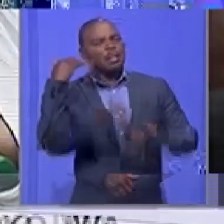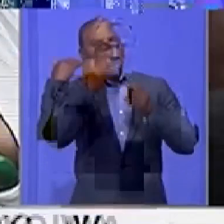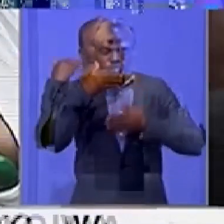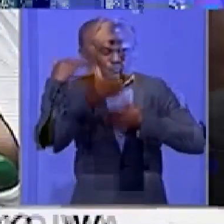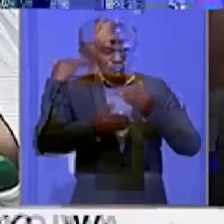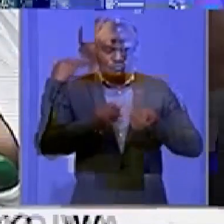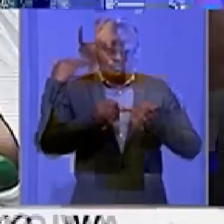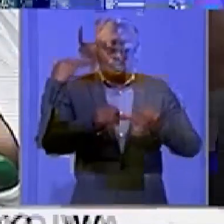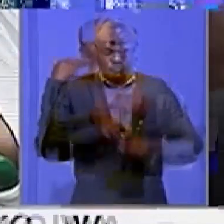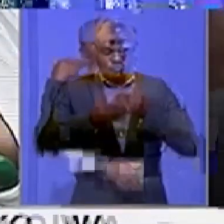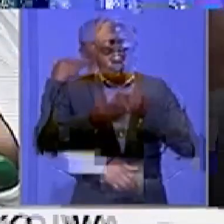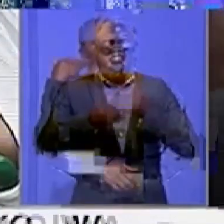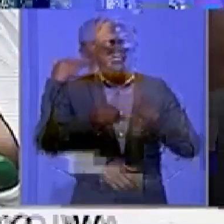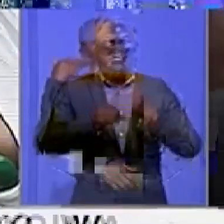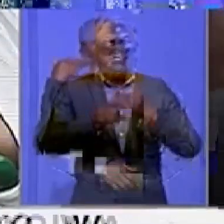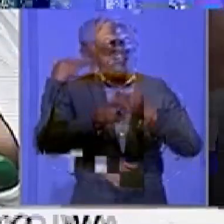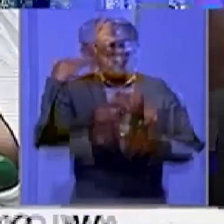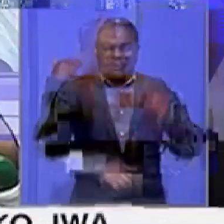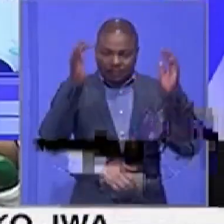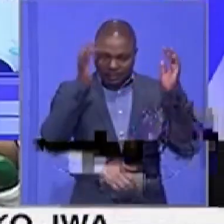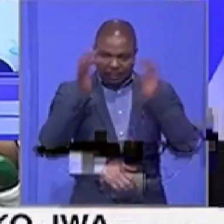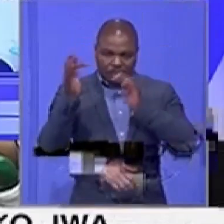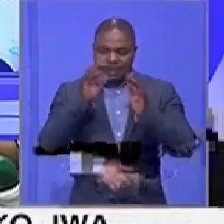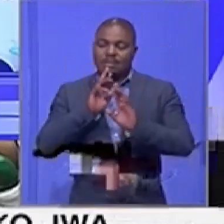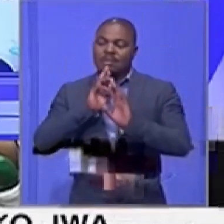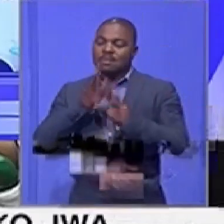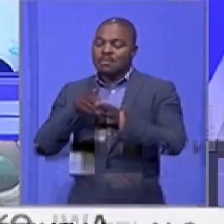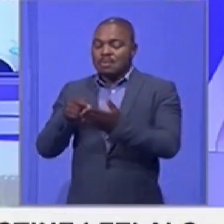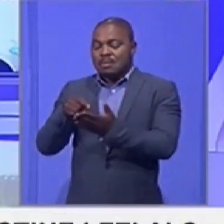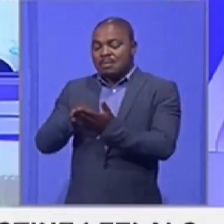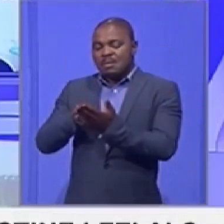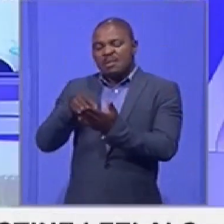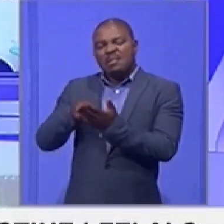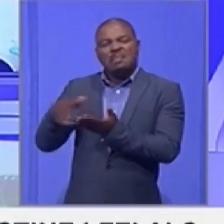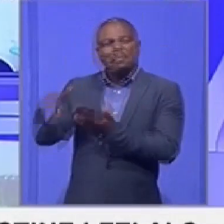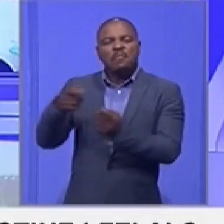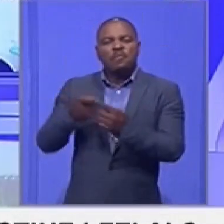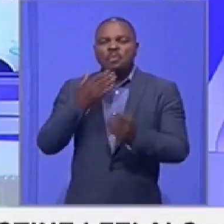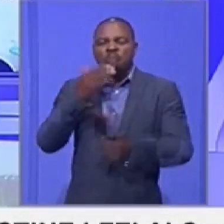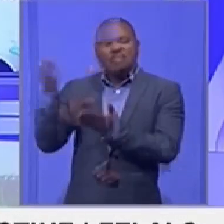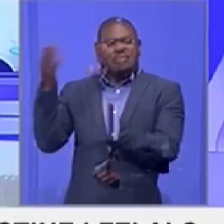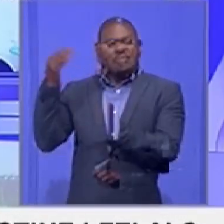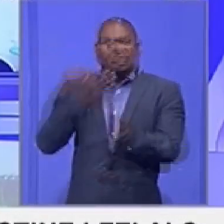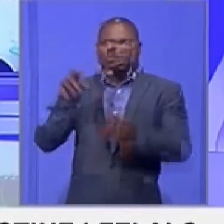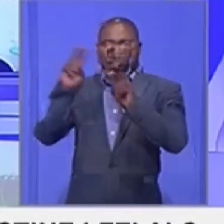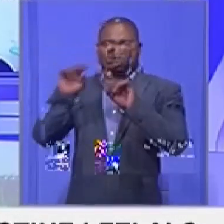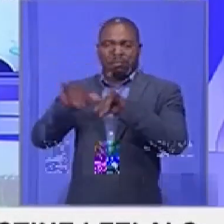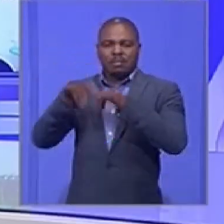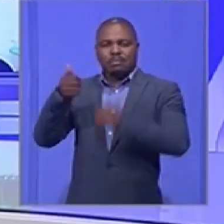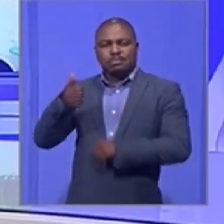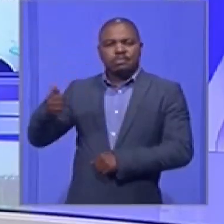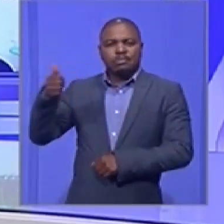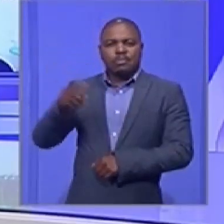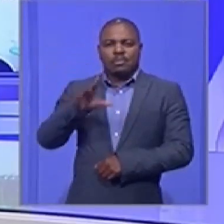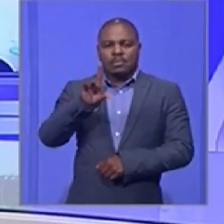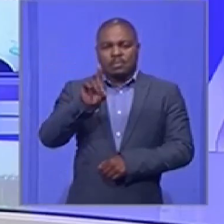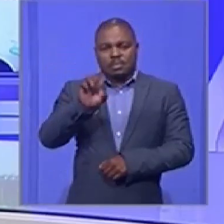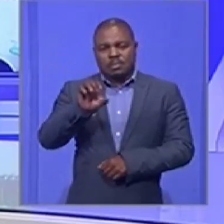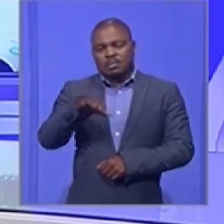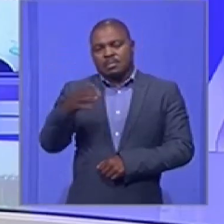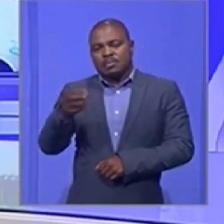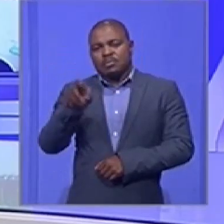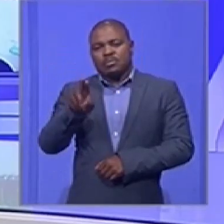dale. Pegelo ya botlhodi e kokwantsweng ke motlhakela khuduthamaga mogolo wa maloba wa Eskom Andre de